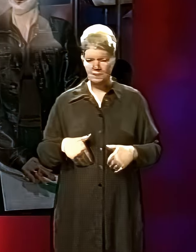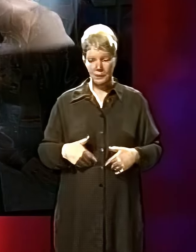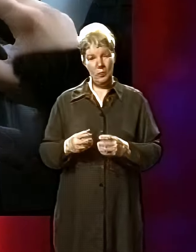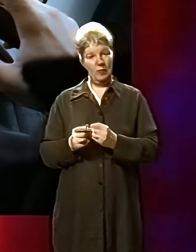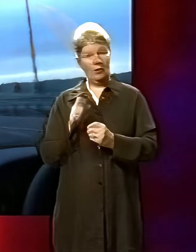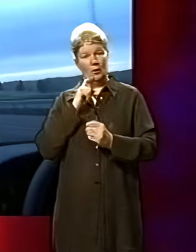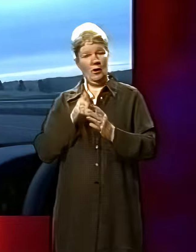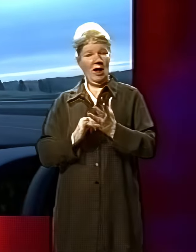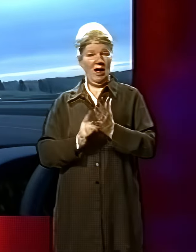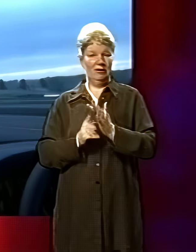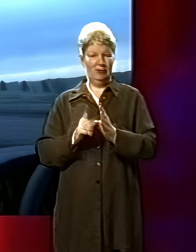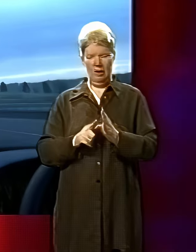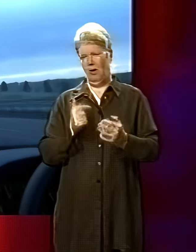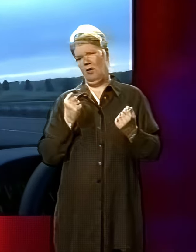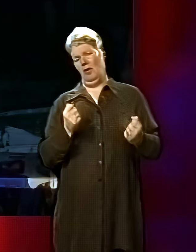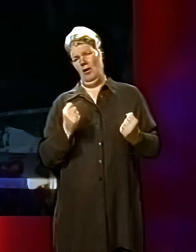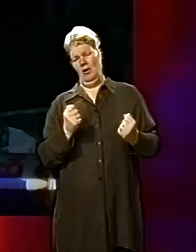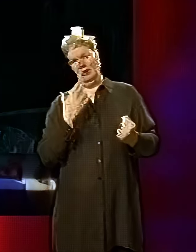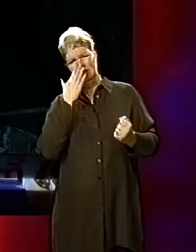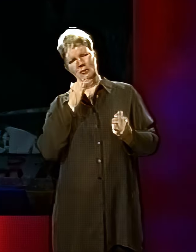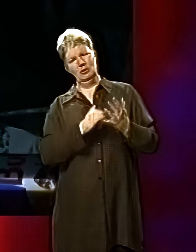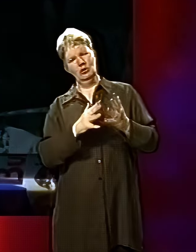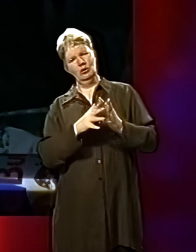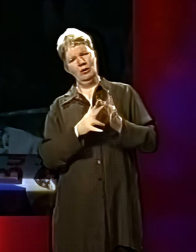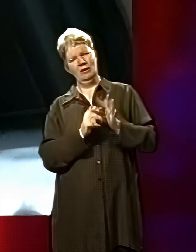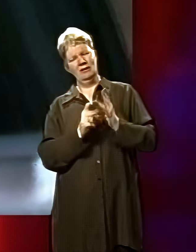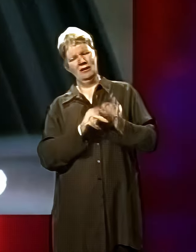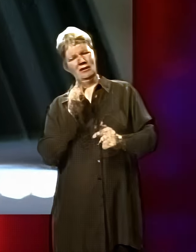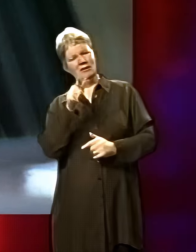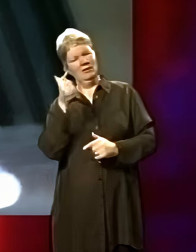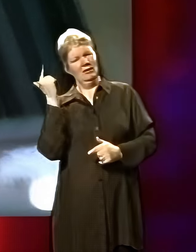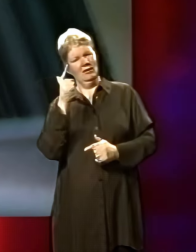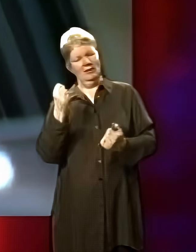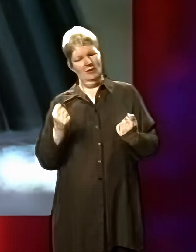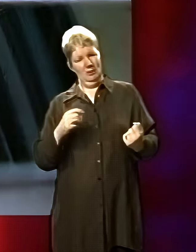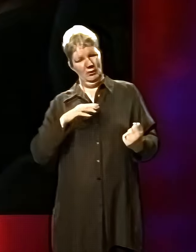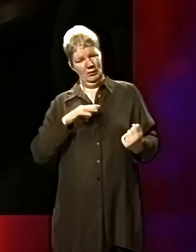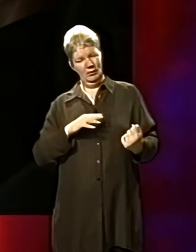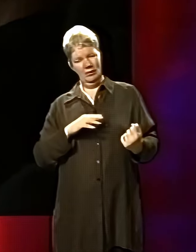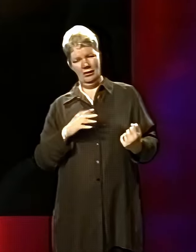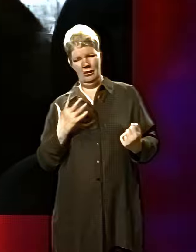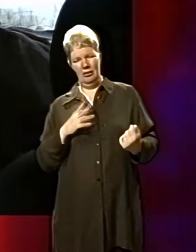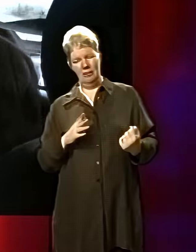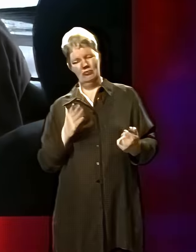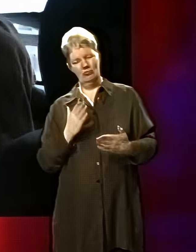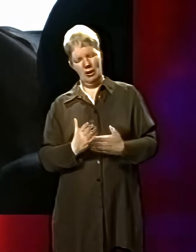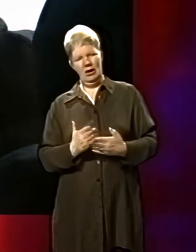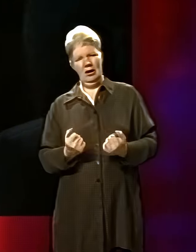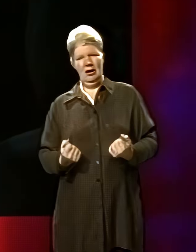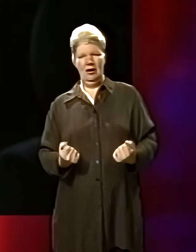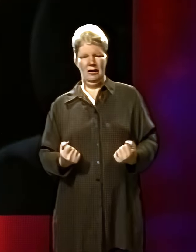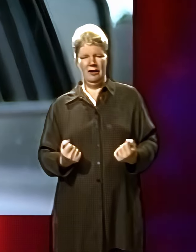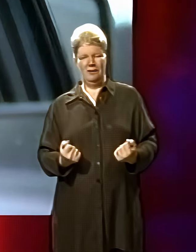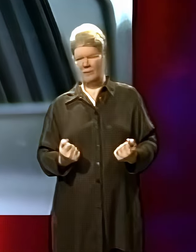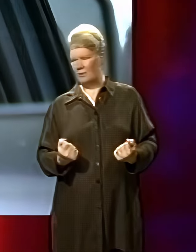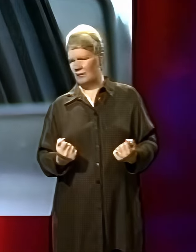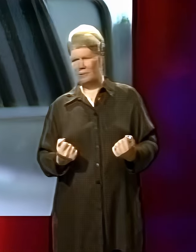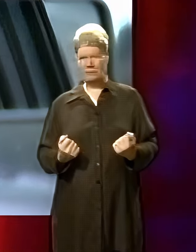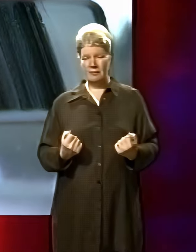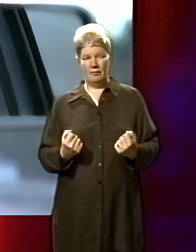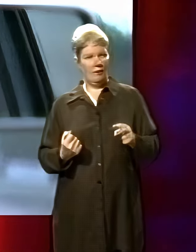Road for hours, and Swindon seems further away than you'd like to think about. You're tired, hungry, and you really need the loo. And then you